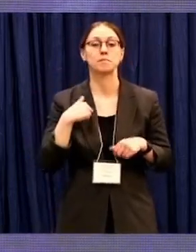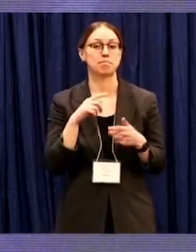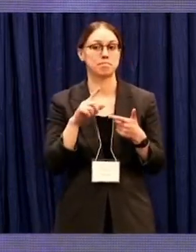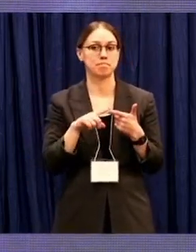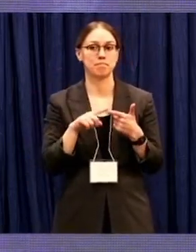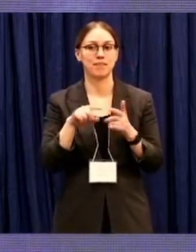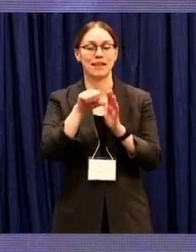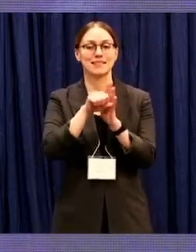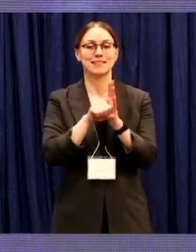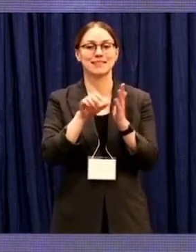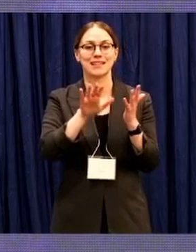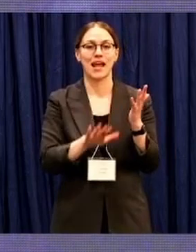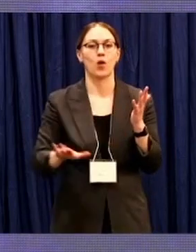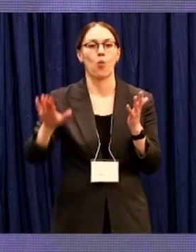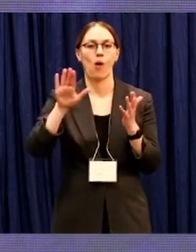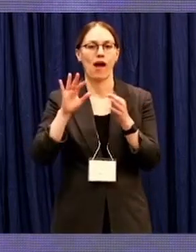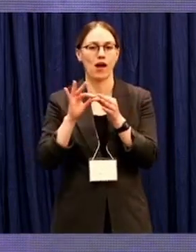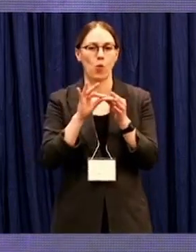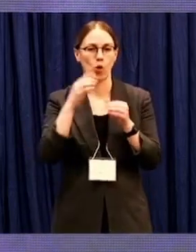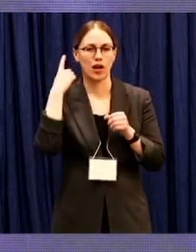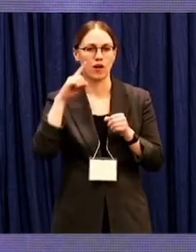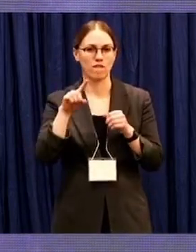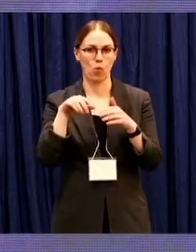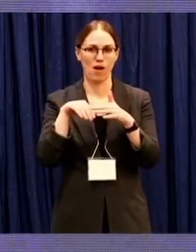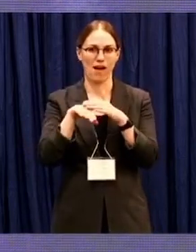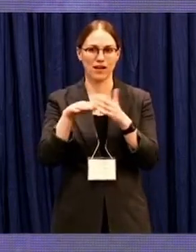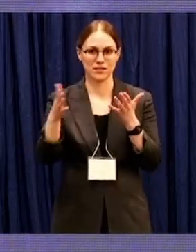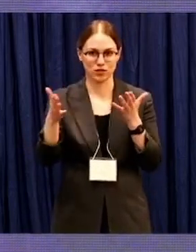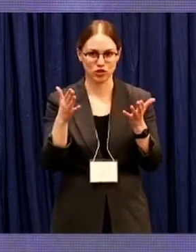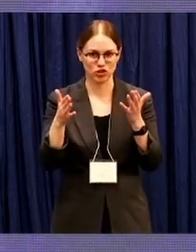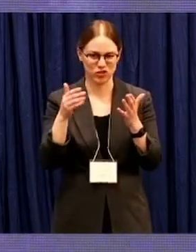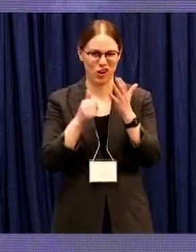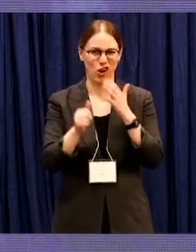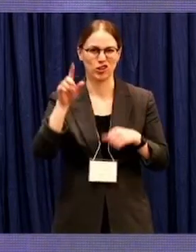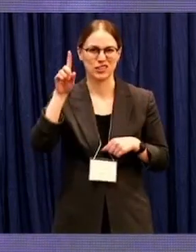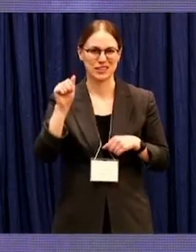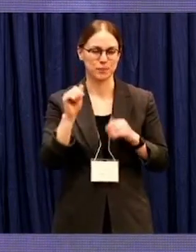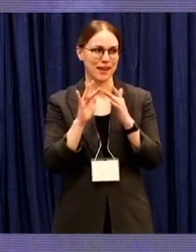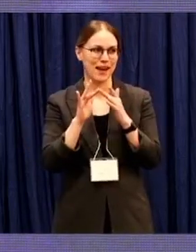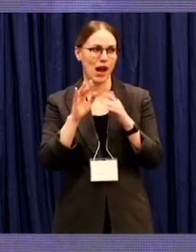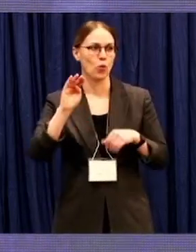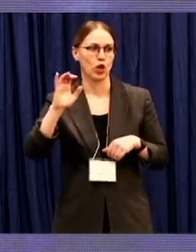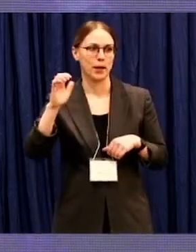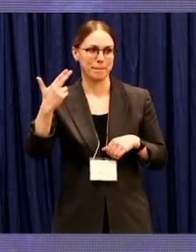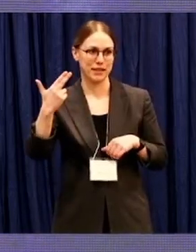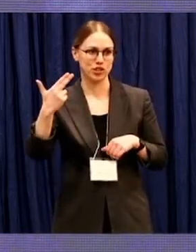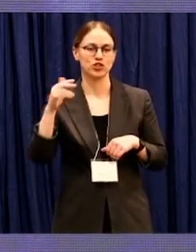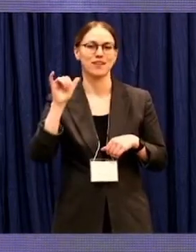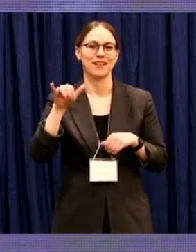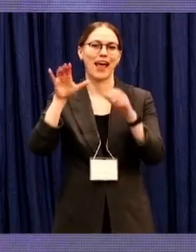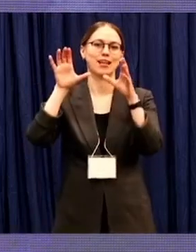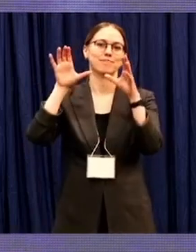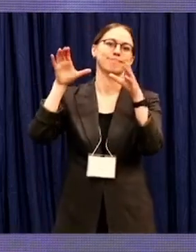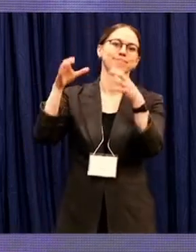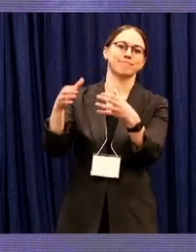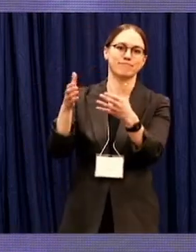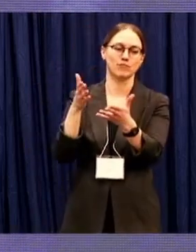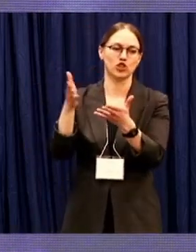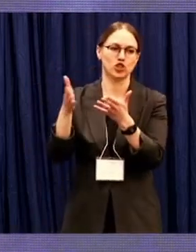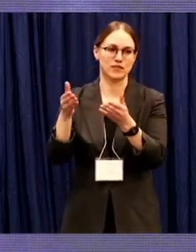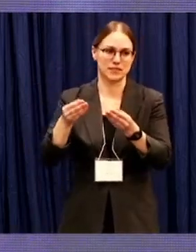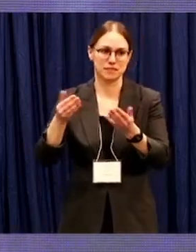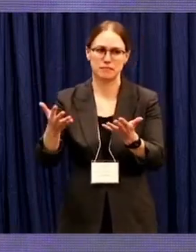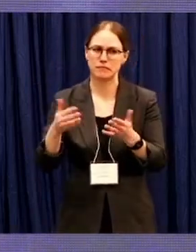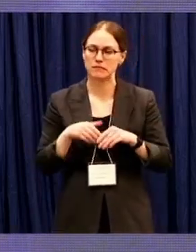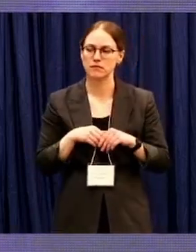coordinator for Access Services for the Disability Network of Michigan, which is a collective of all the Centers for Independent Living.